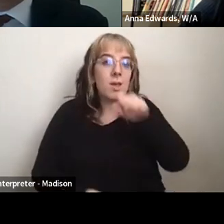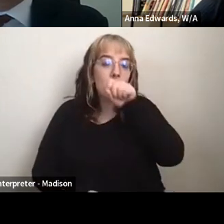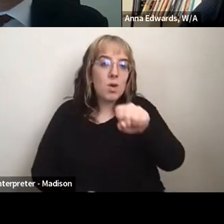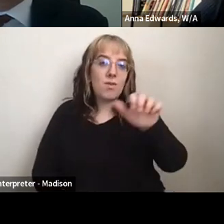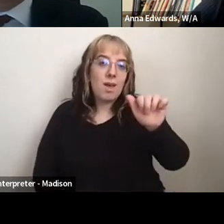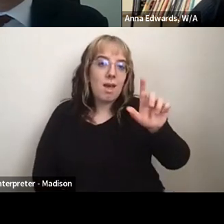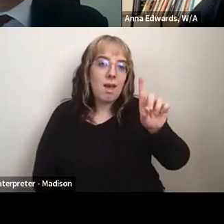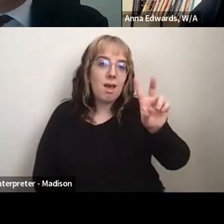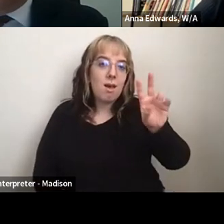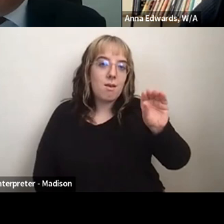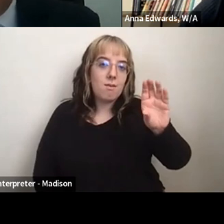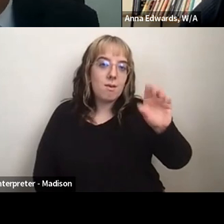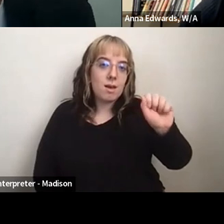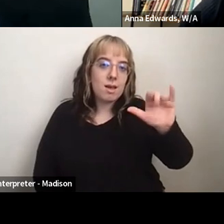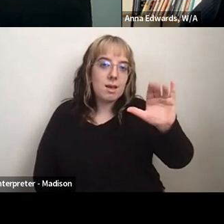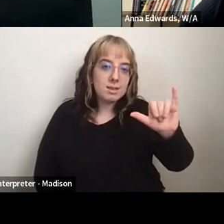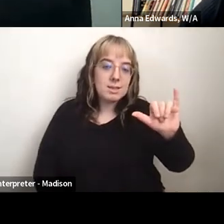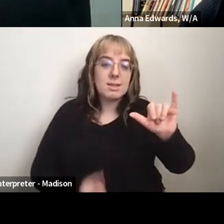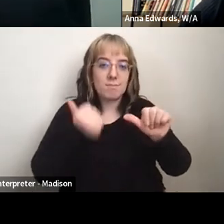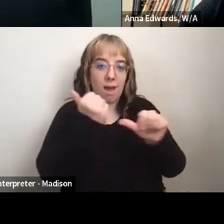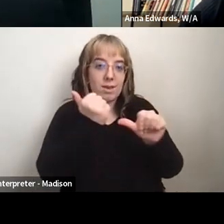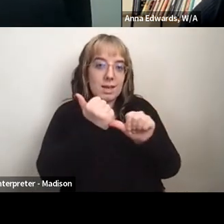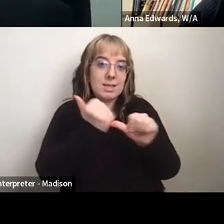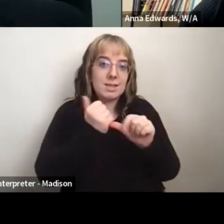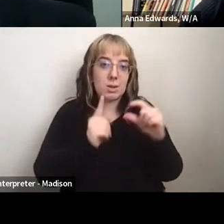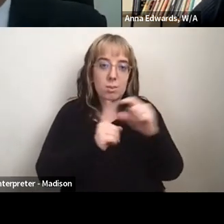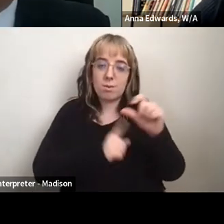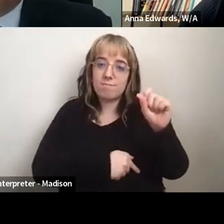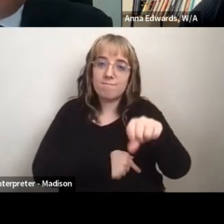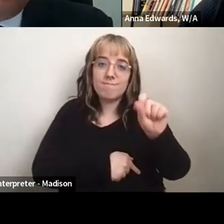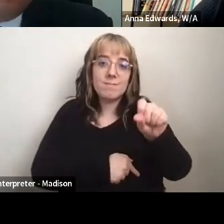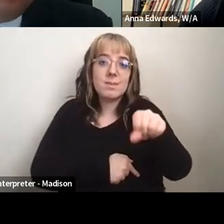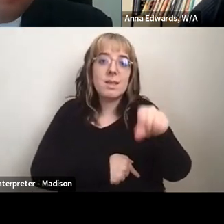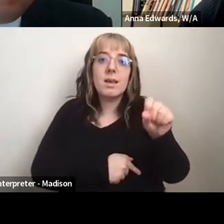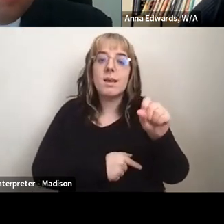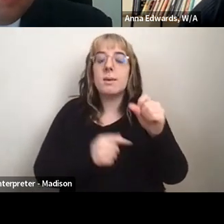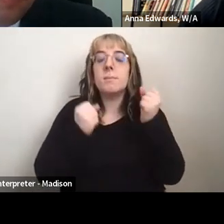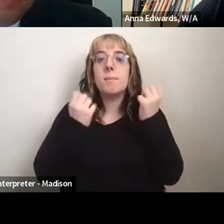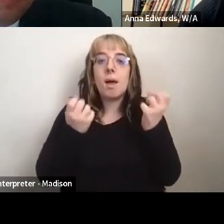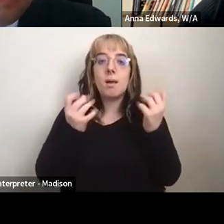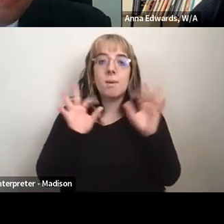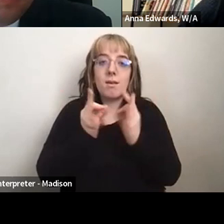because I do see that with our families now, because of so many new innovations